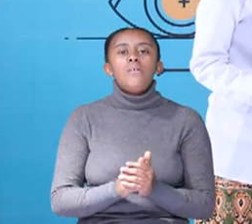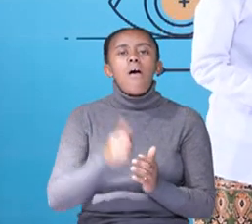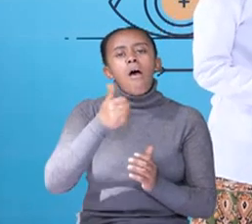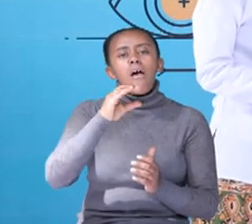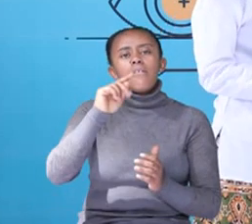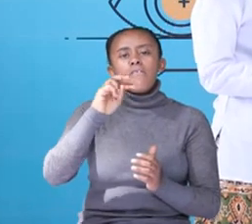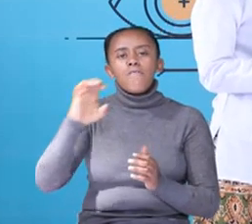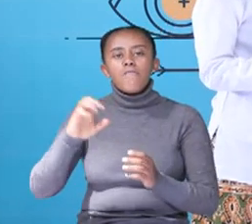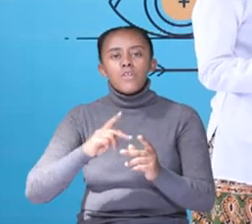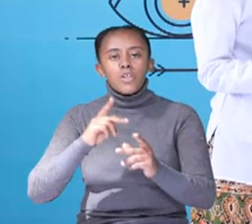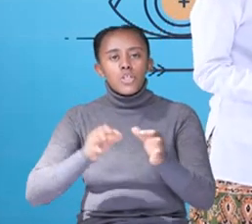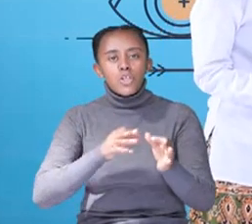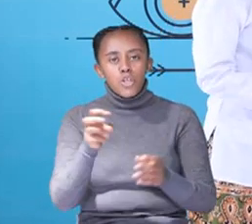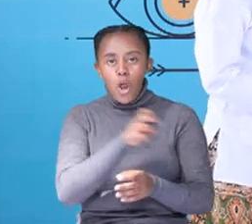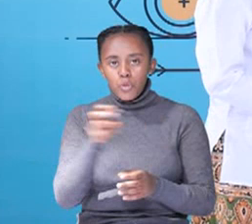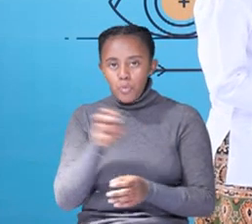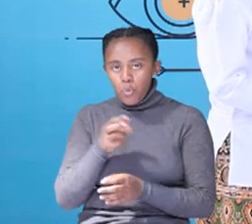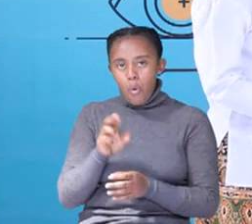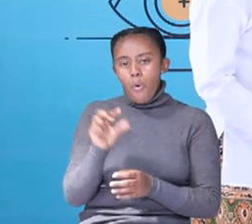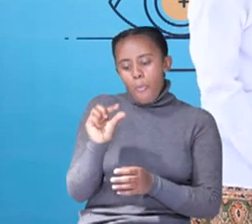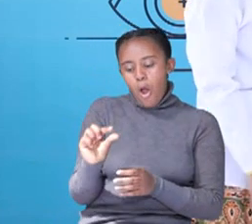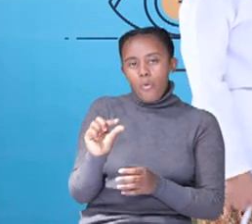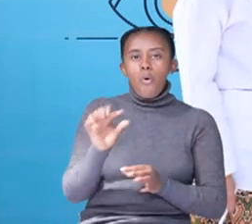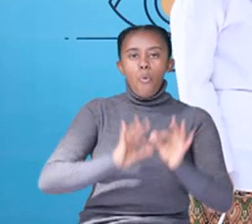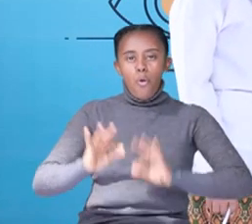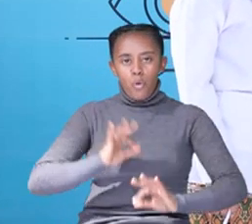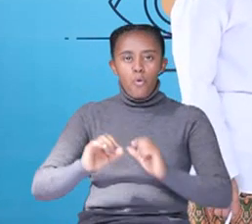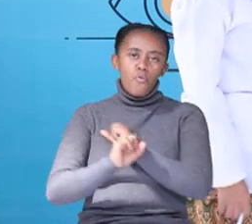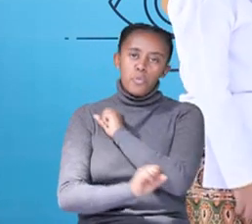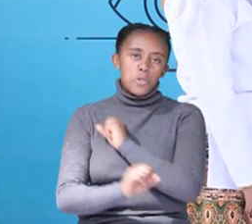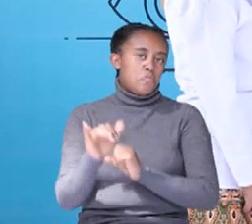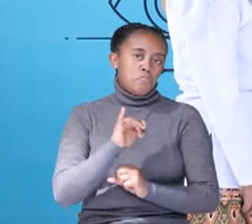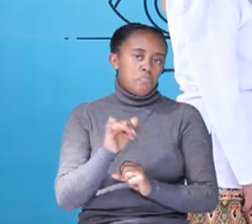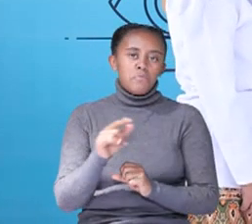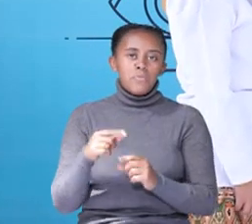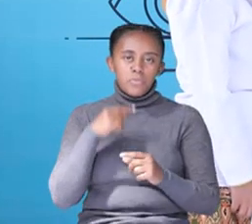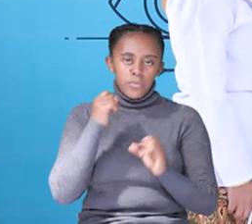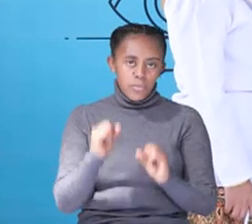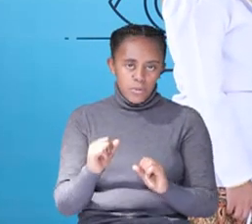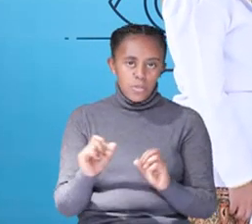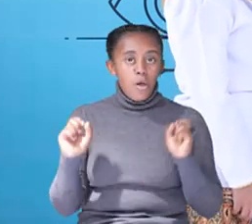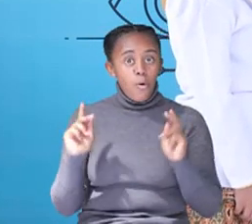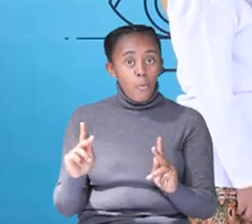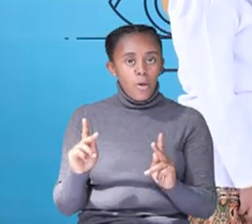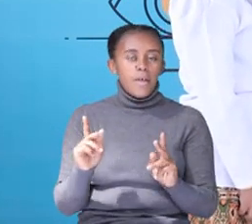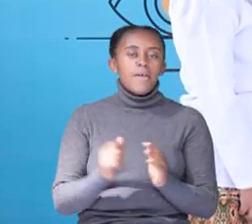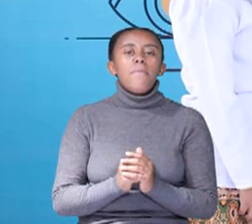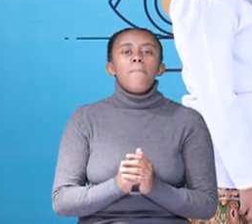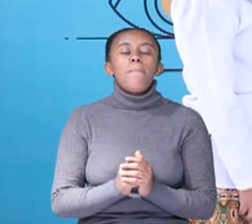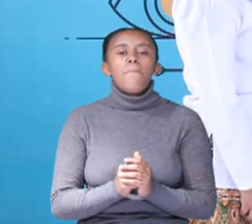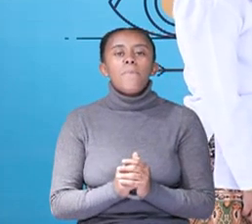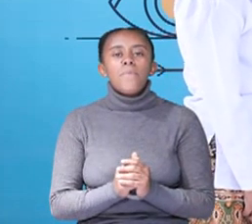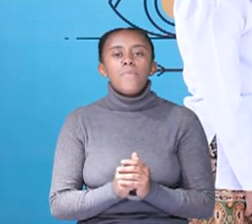active transport, you can say macromolecule formation, and so on. Okay, now let's move on to